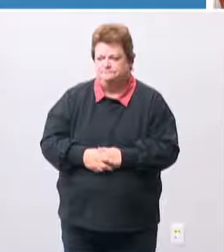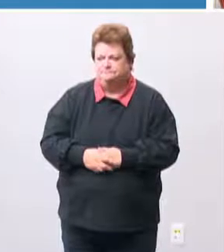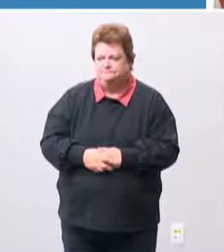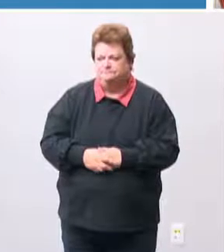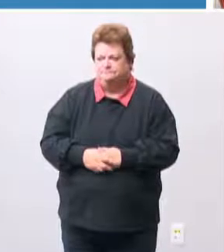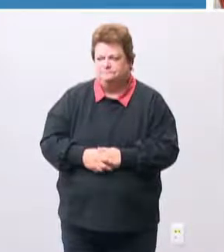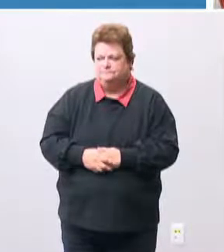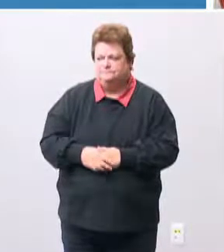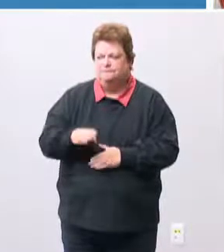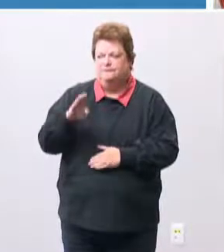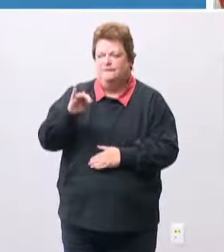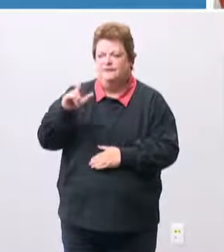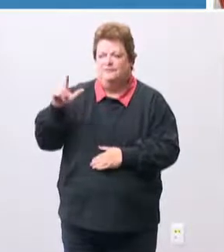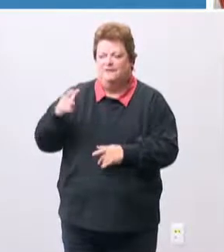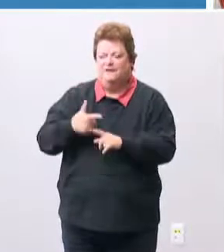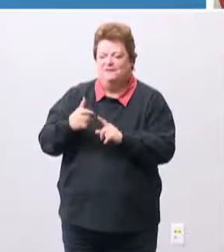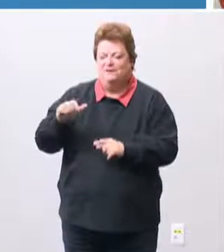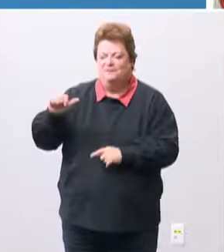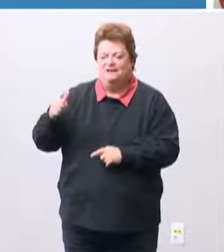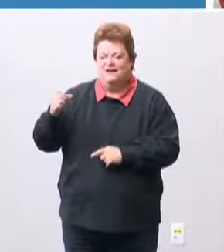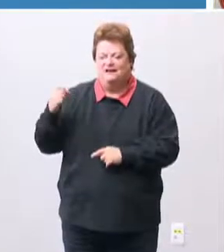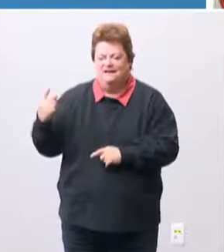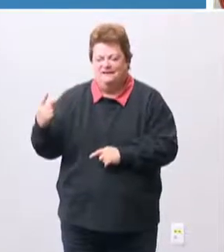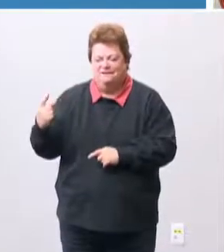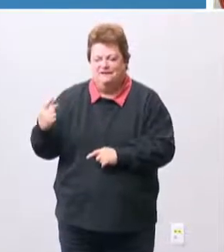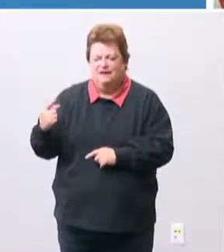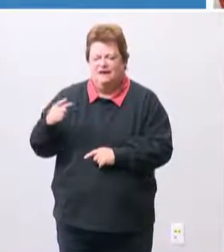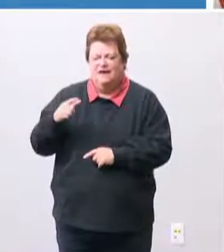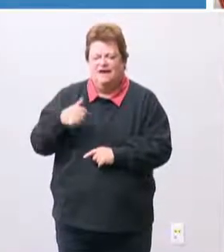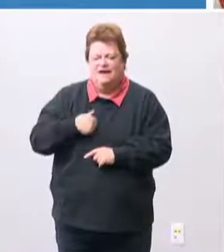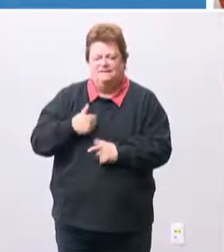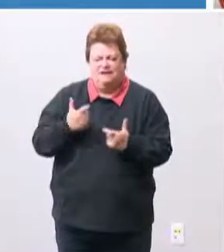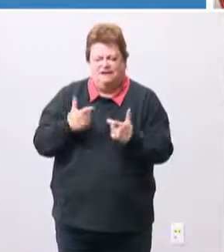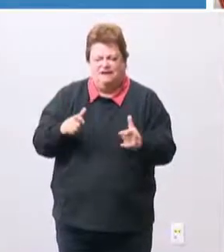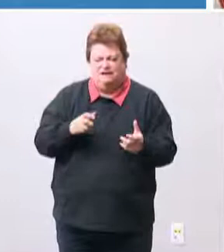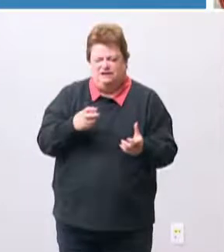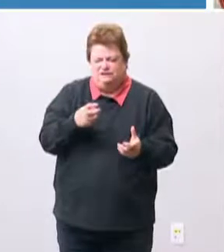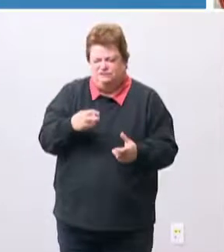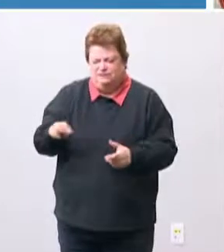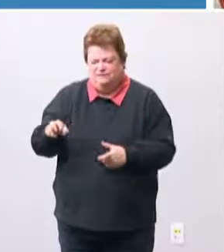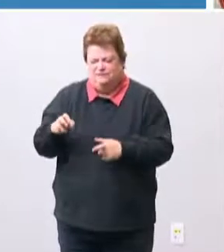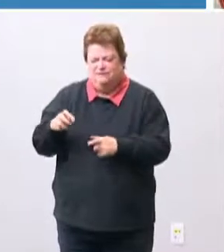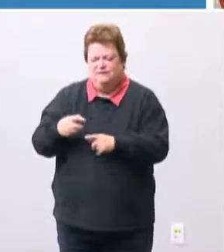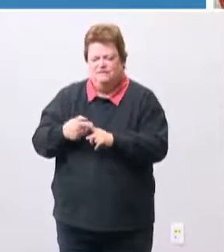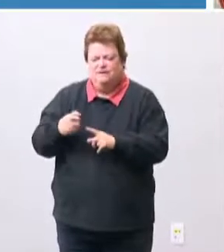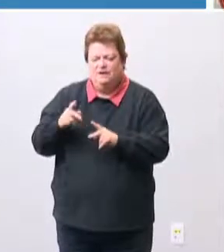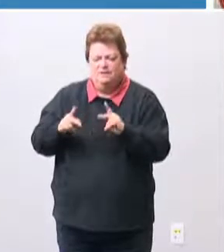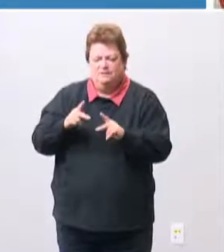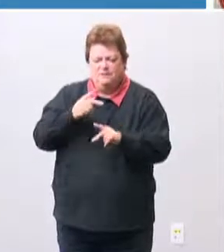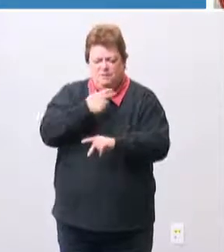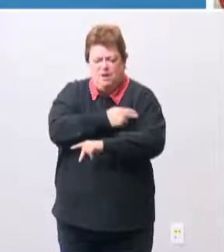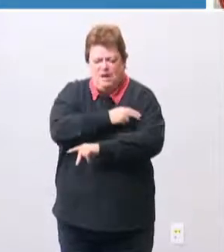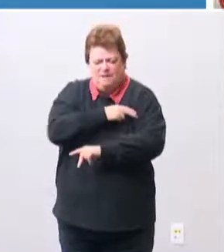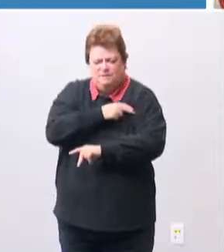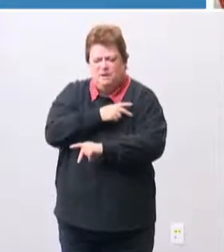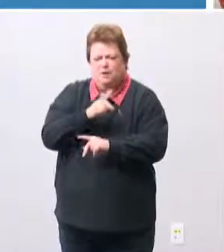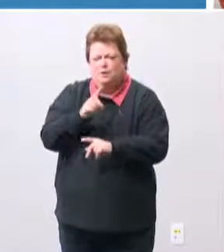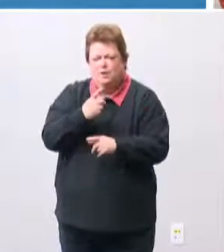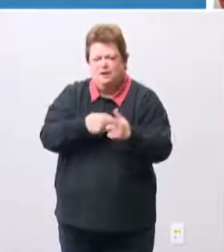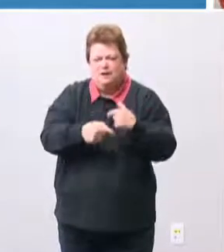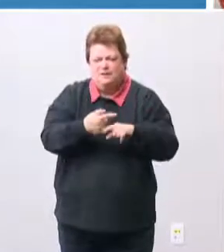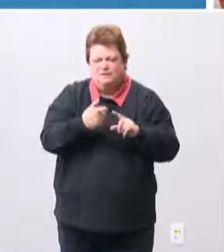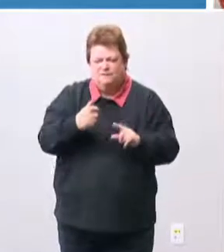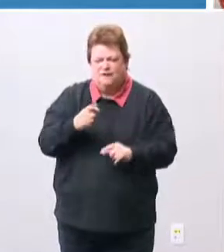Okay. This is Bill from 11. There's been a pretty significant shift in hospitalized patients and where they're coming from, Lancaster